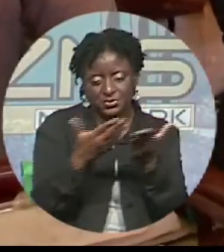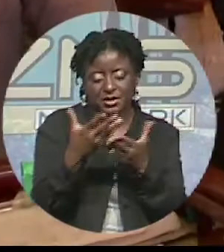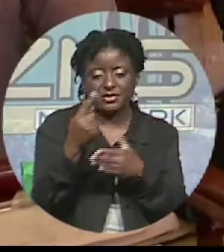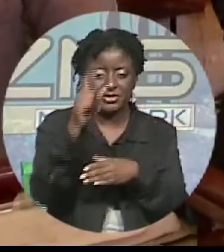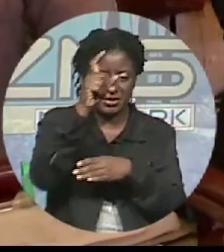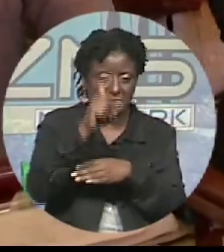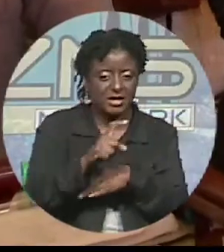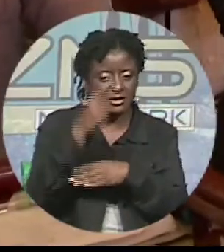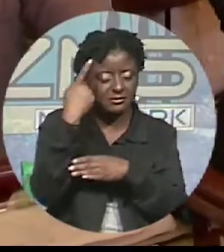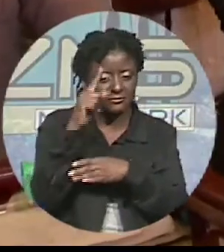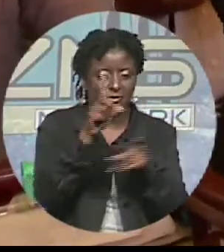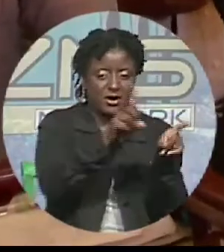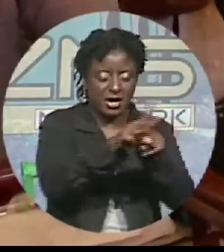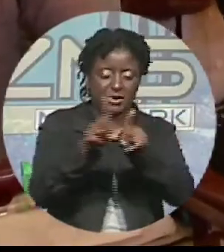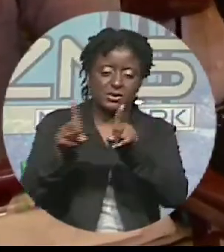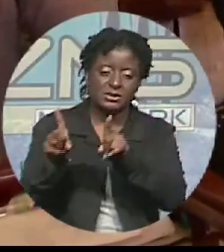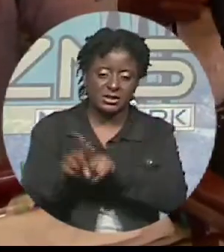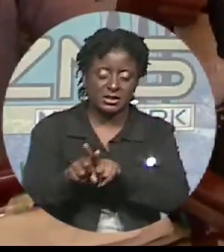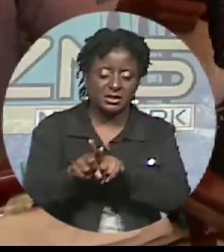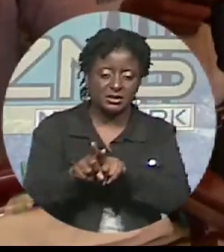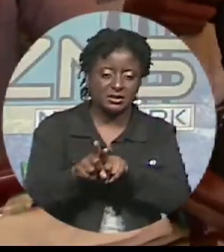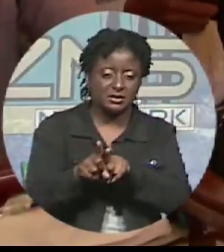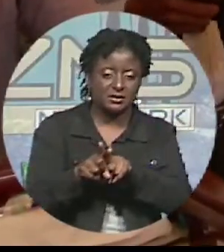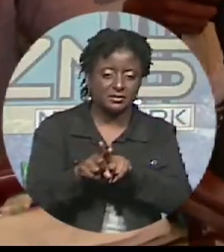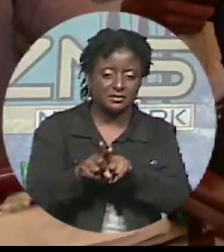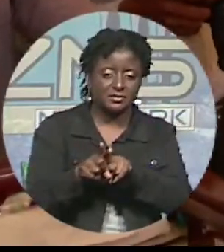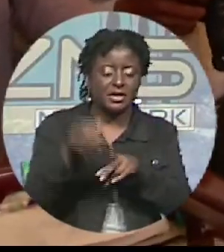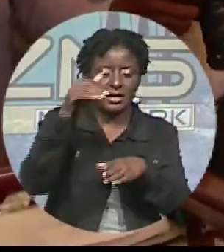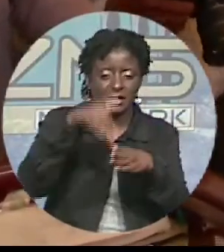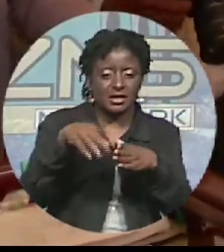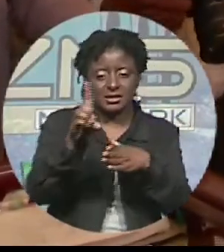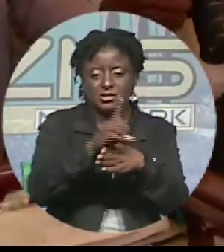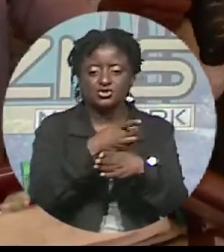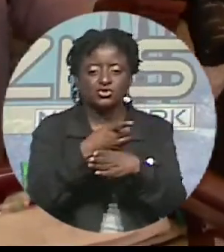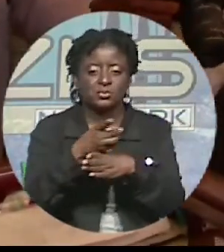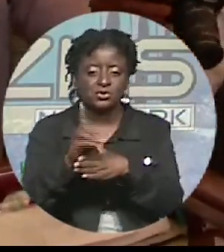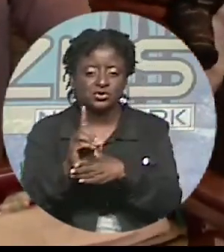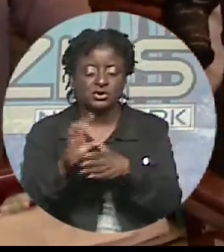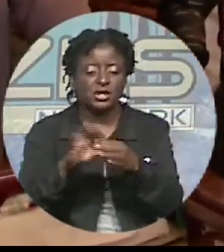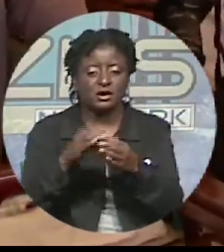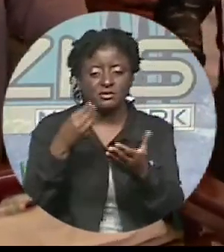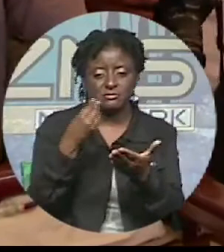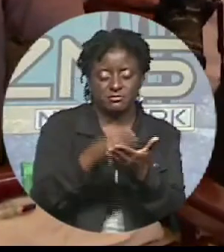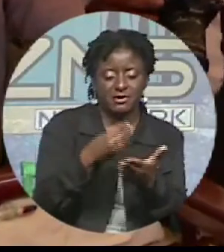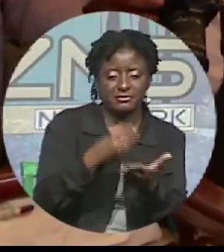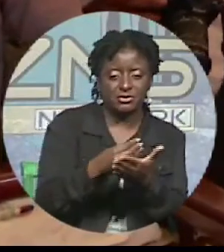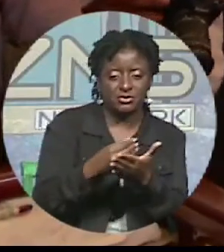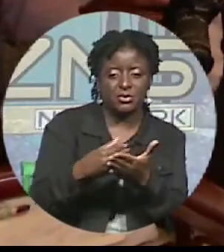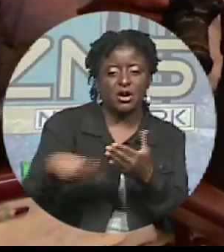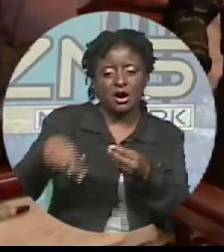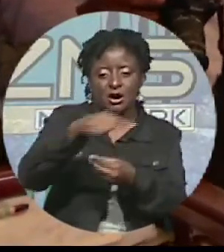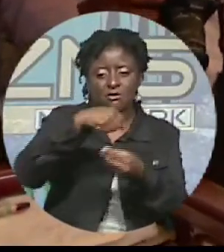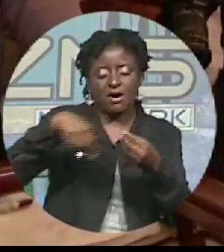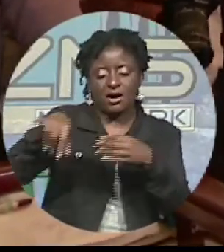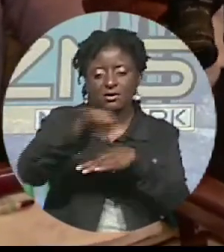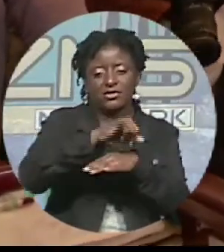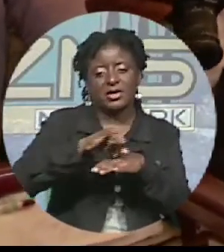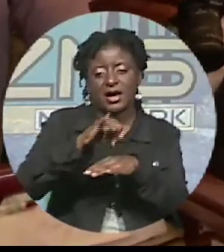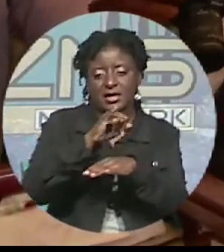for there to be equity in the distribution of revenue around the islands. And